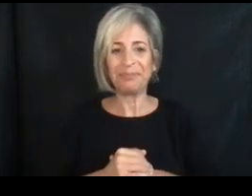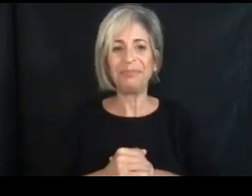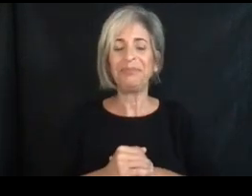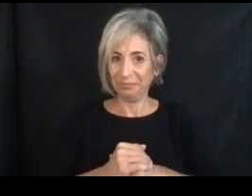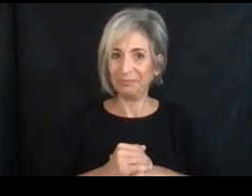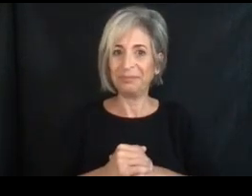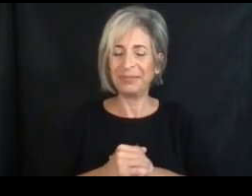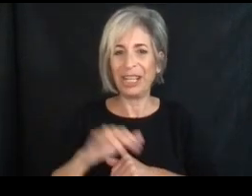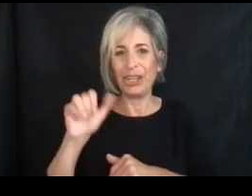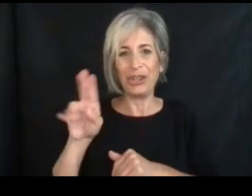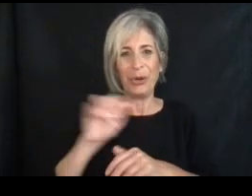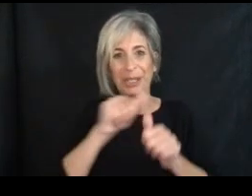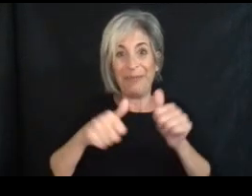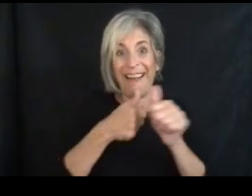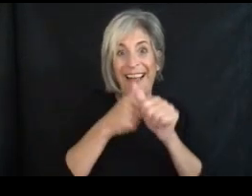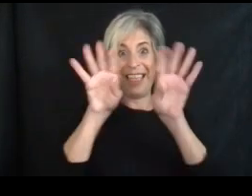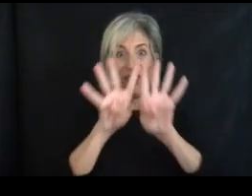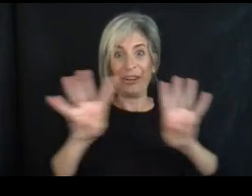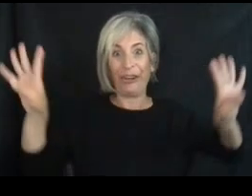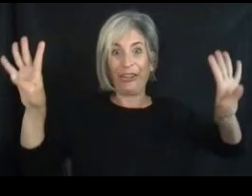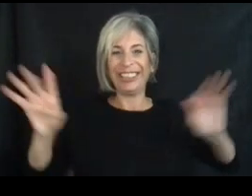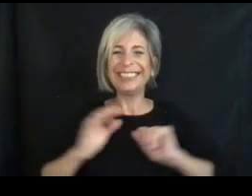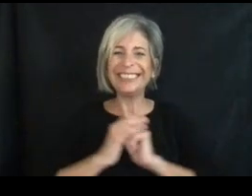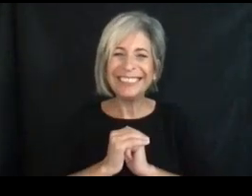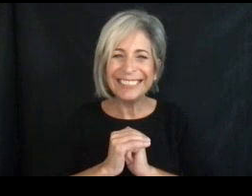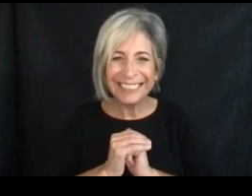Yuri is the man behind the curtain.